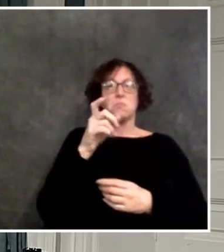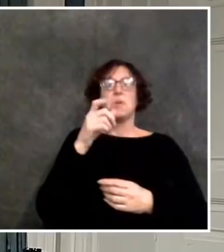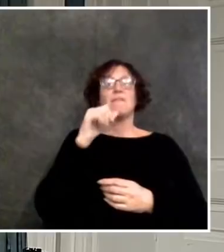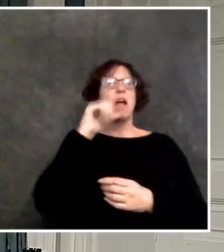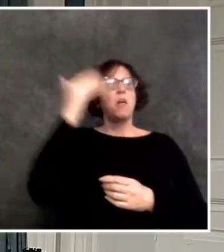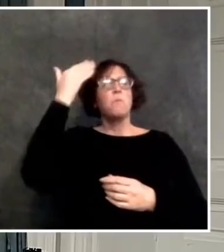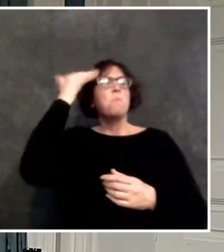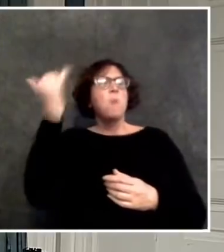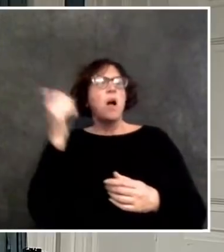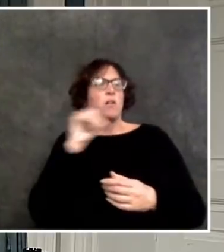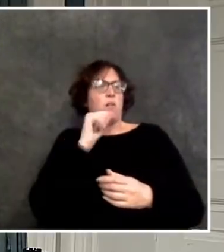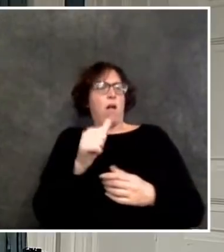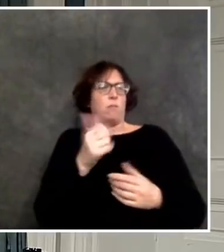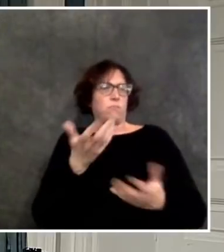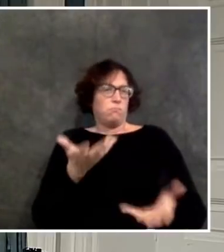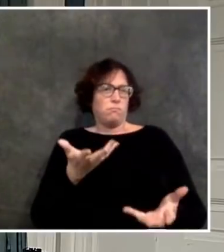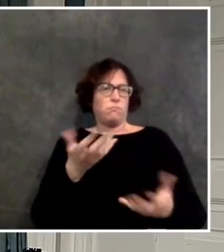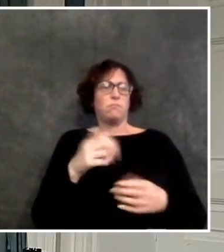Okay, let me